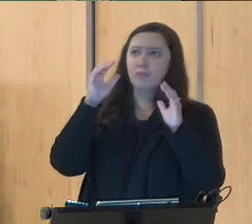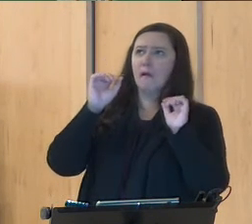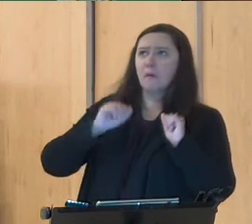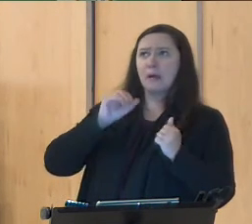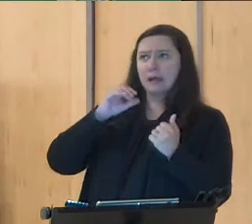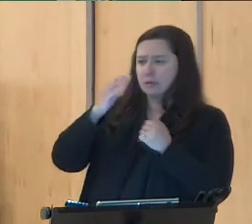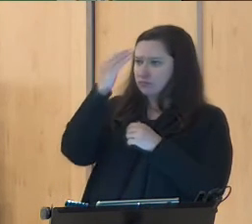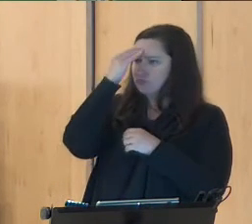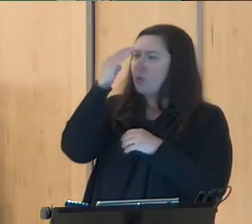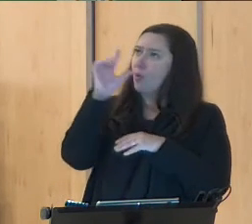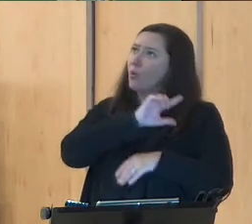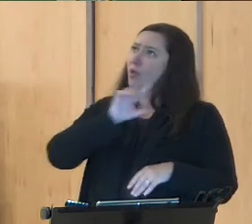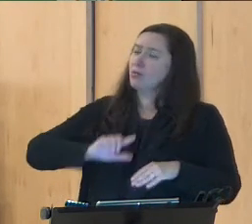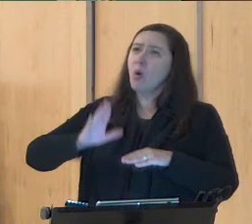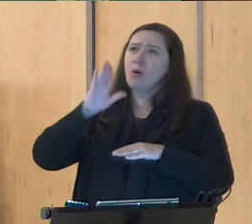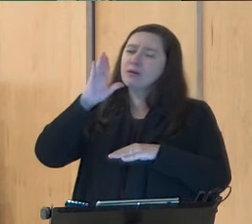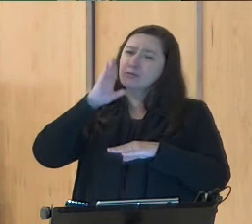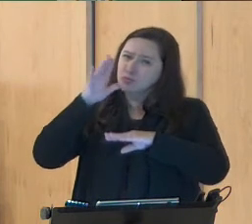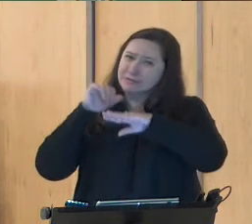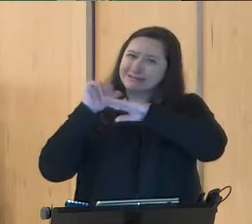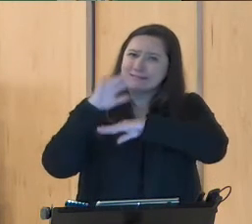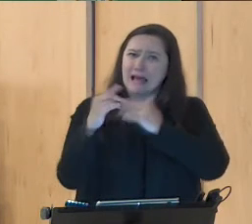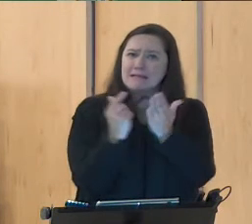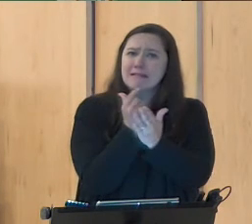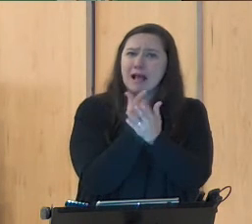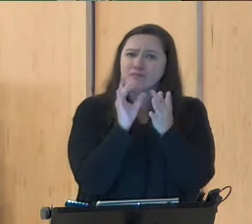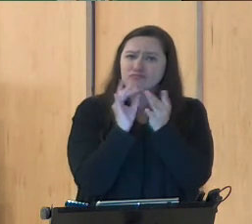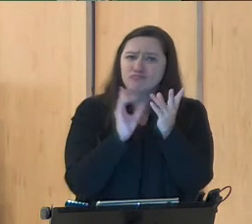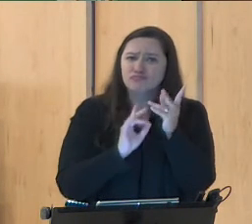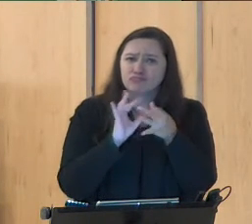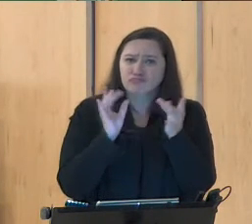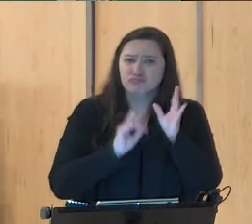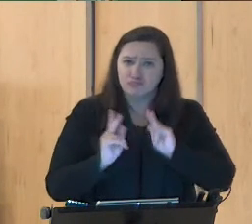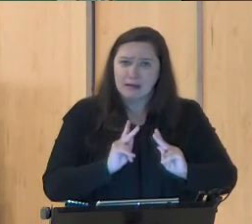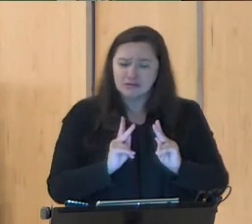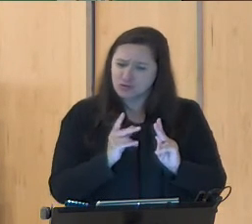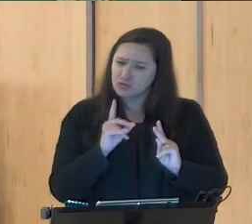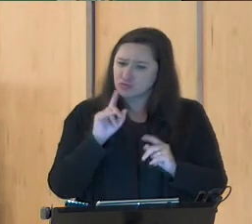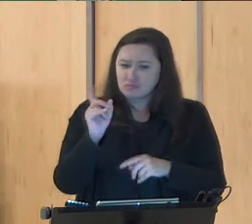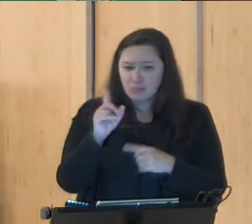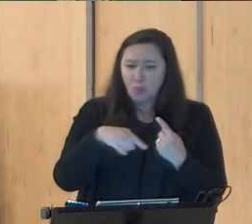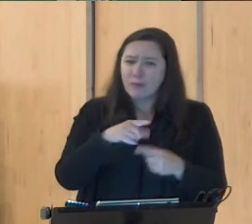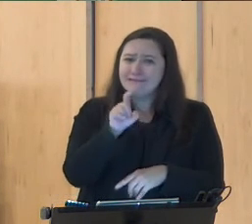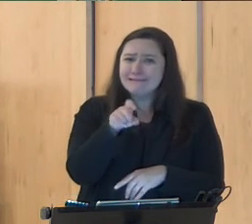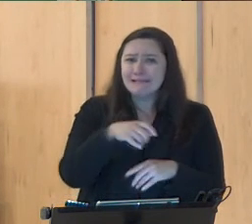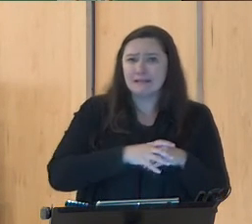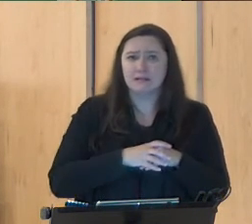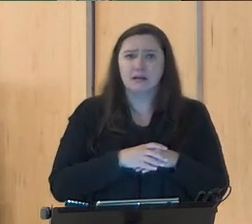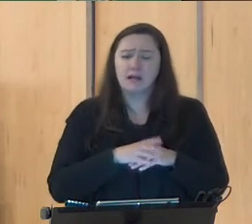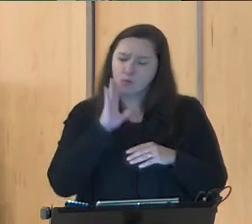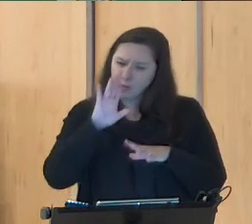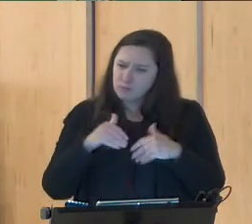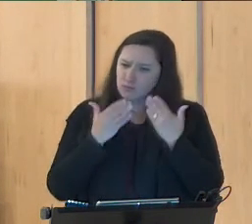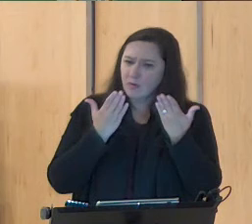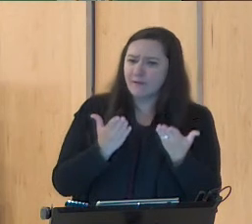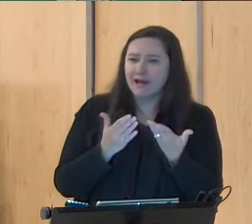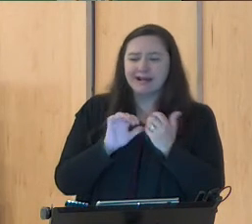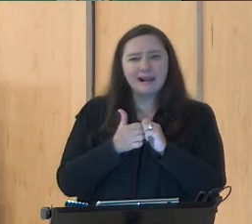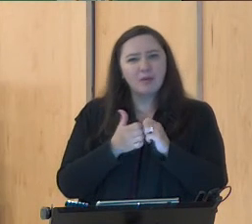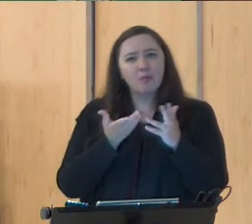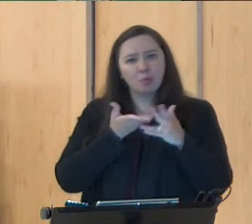church will send gospel messengers where they are needed, and he will provide for those messengers through his